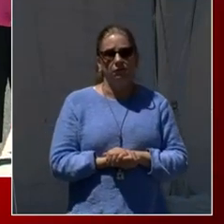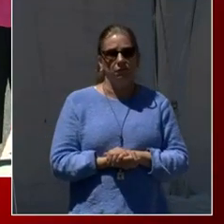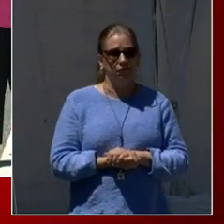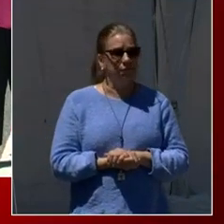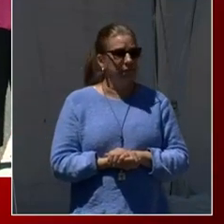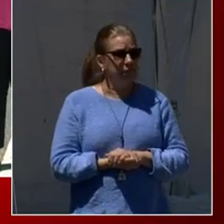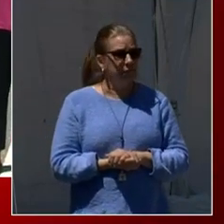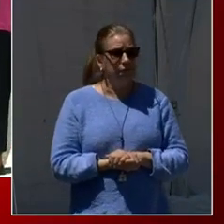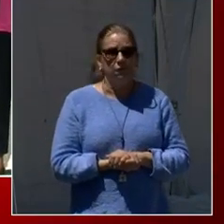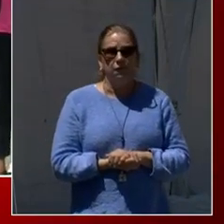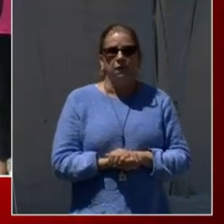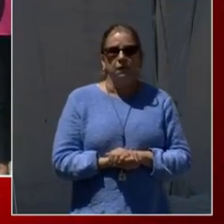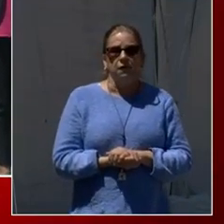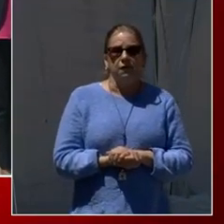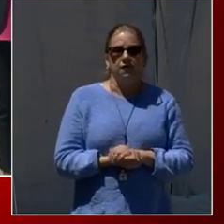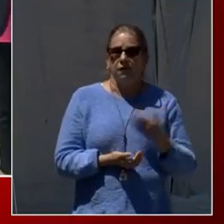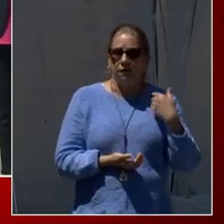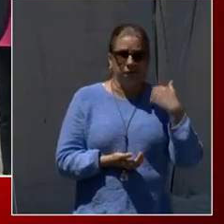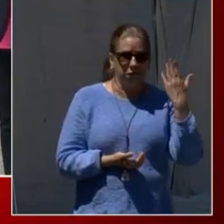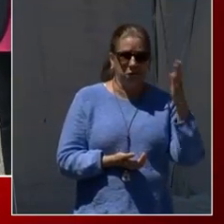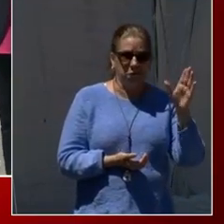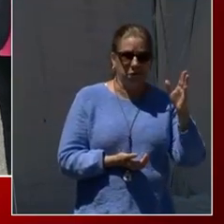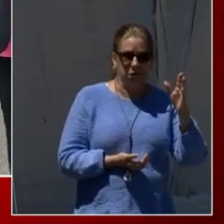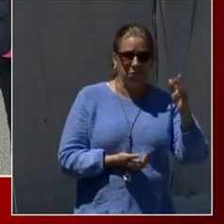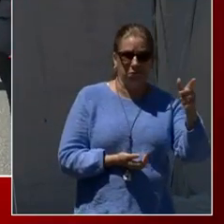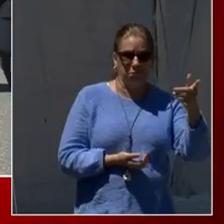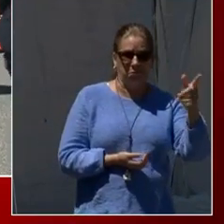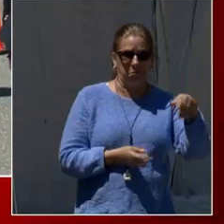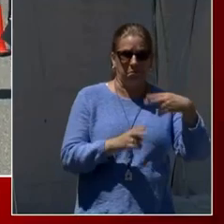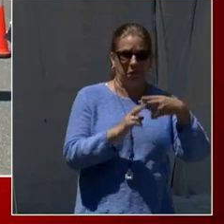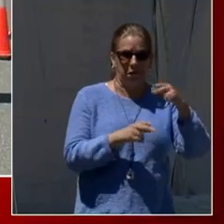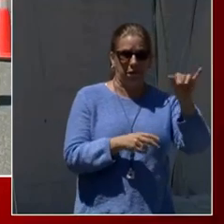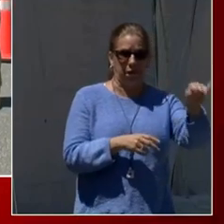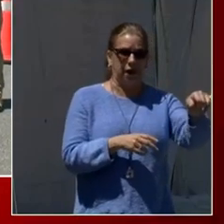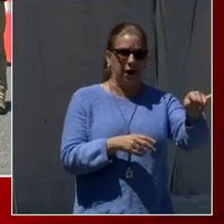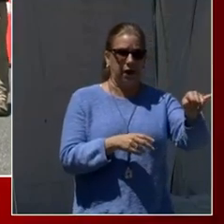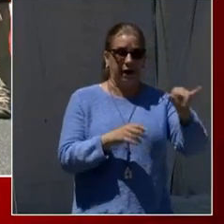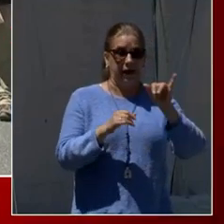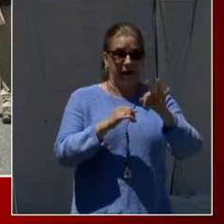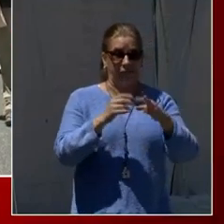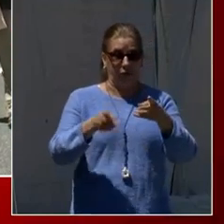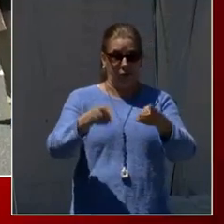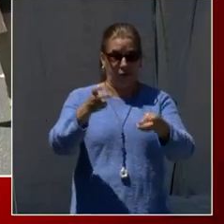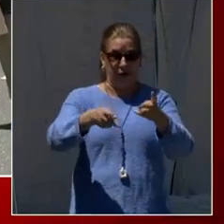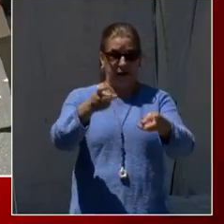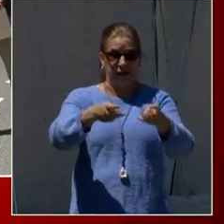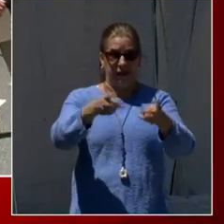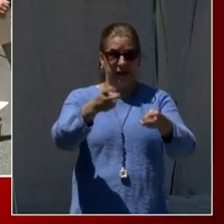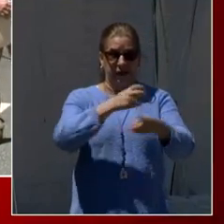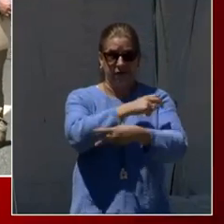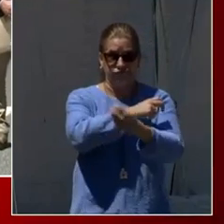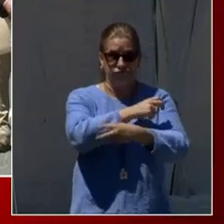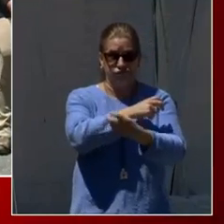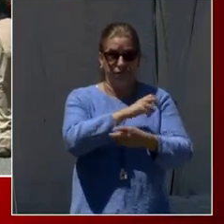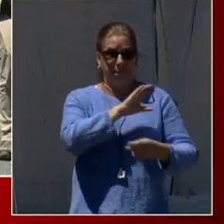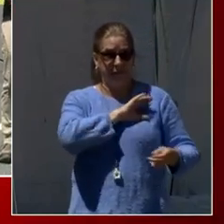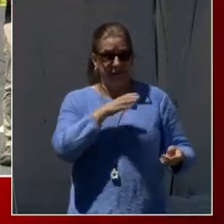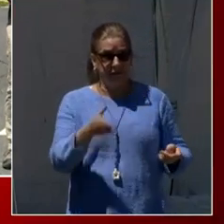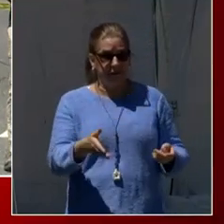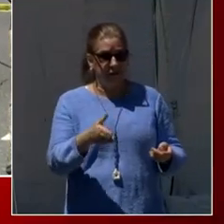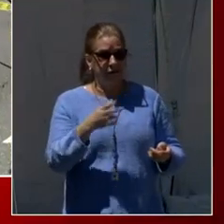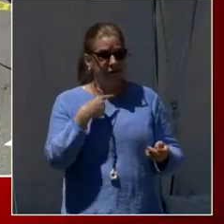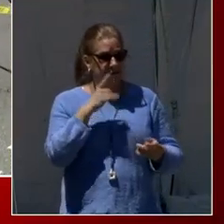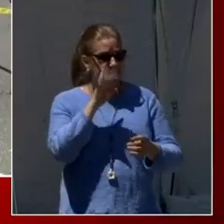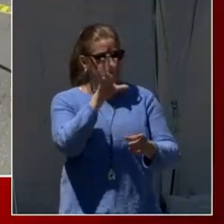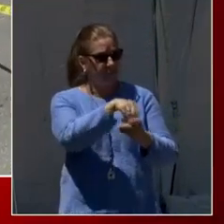I don't know of any instances where our police didn't intervene in a looting in progress. I can tell you one of the tactics that we are seeing